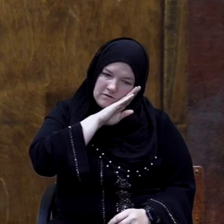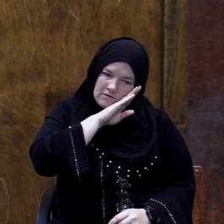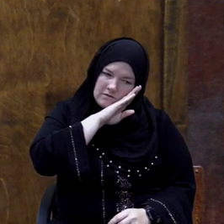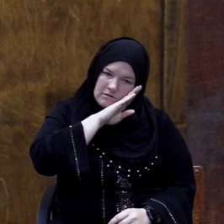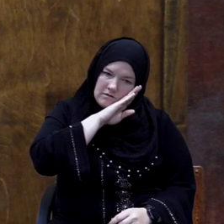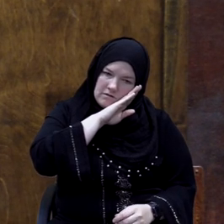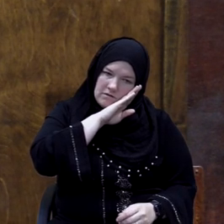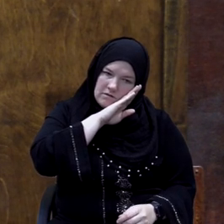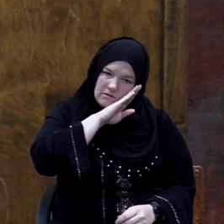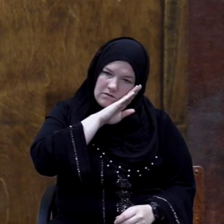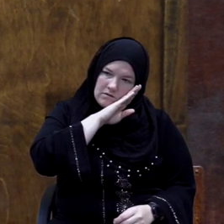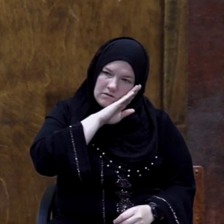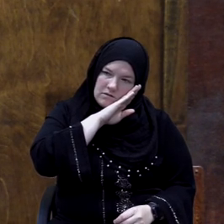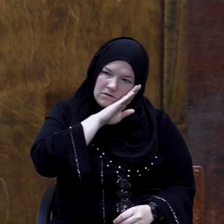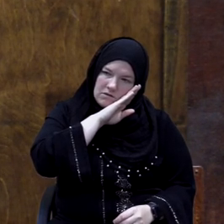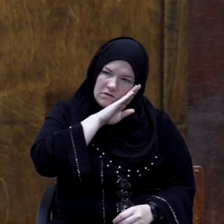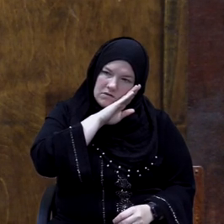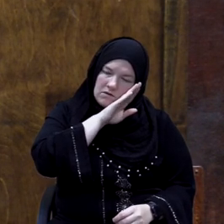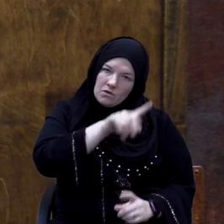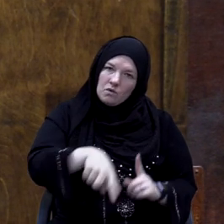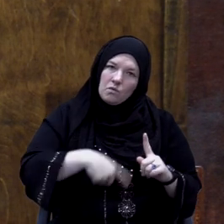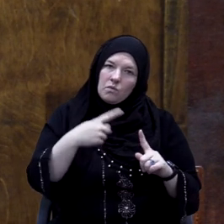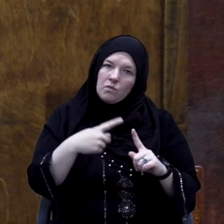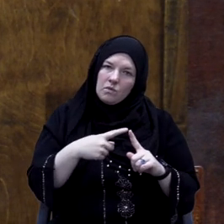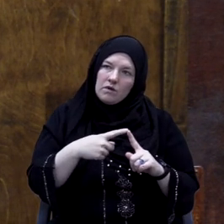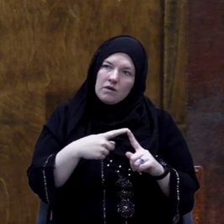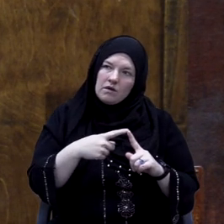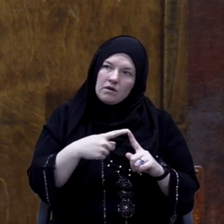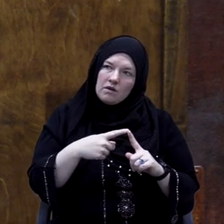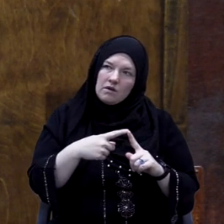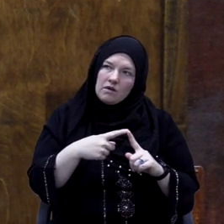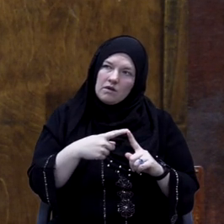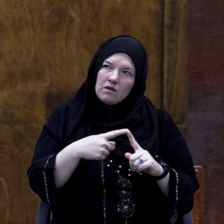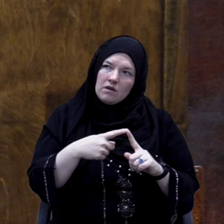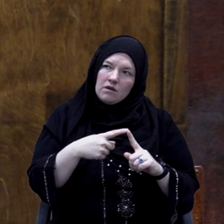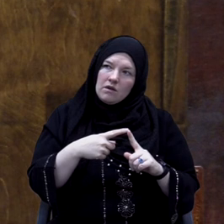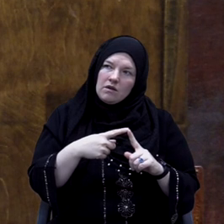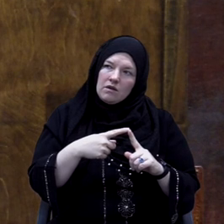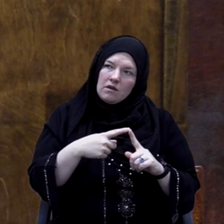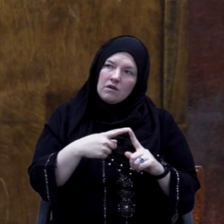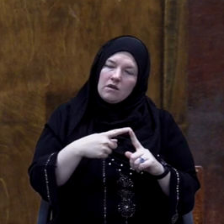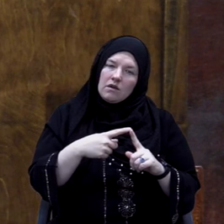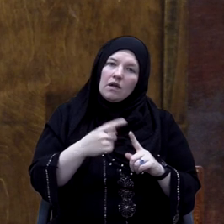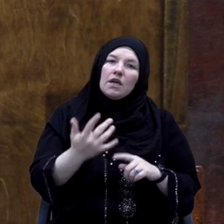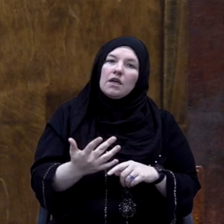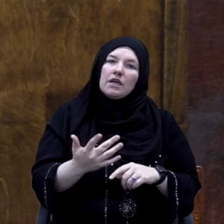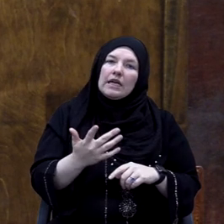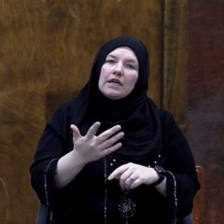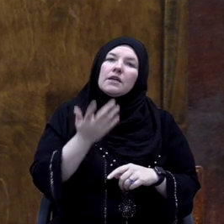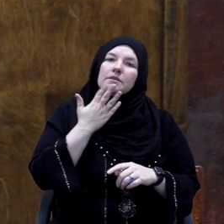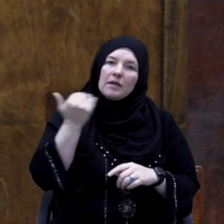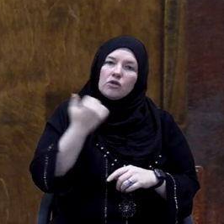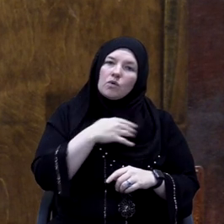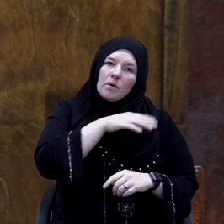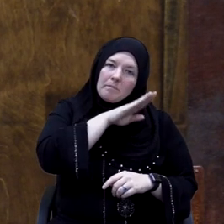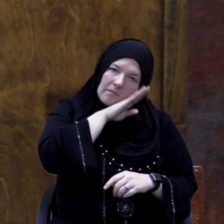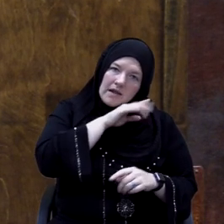when you are treated unjustly to be the victim rather than the perpetrator.